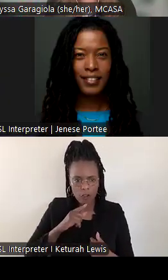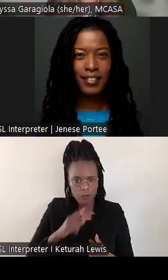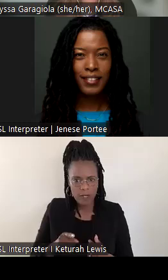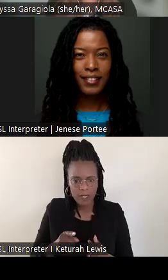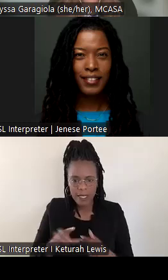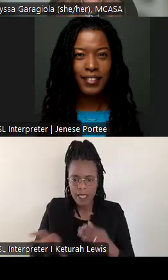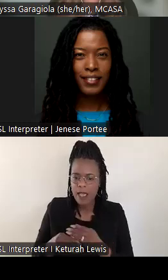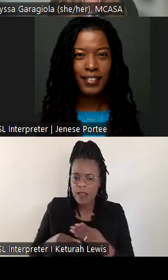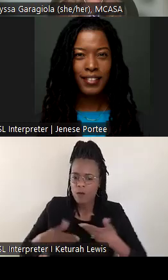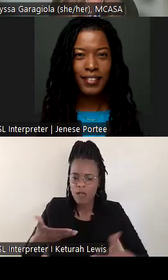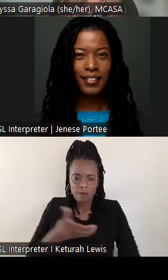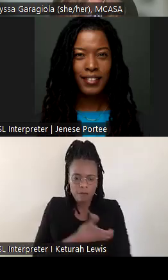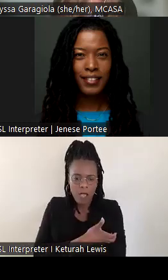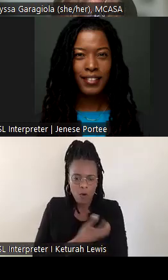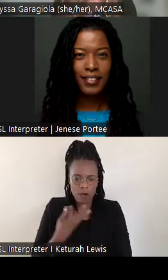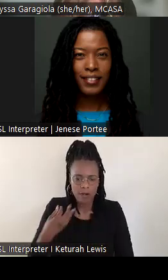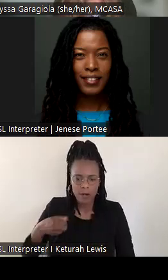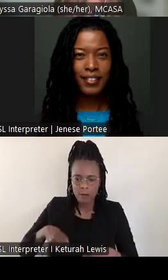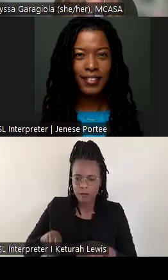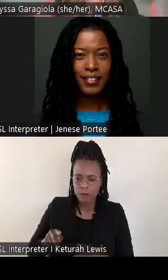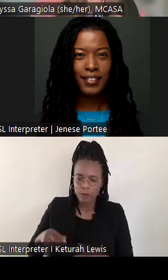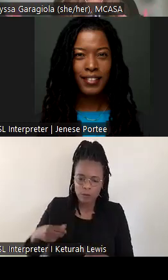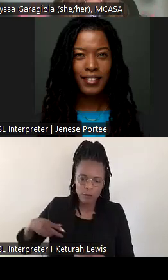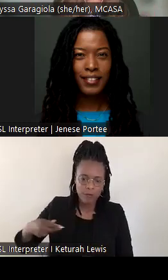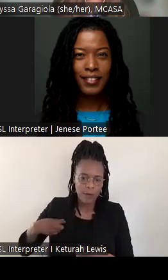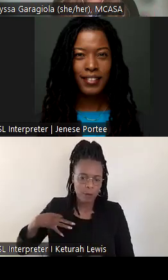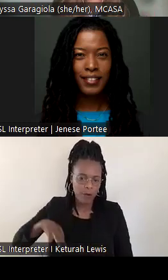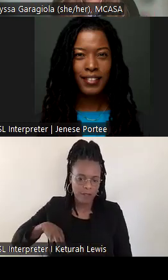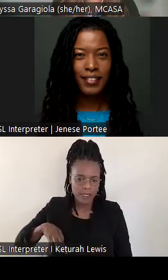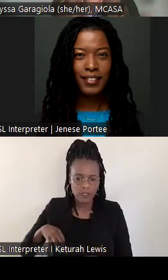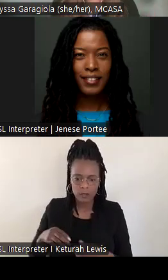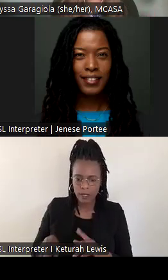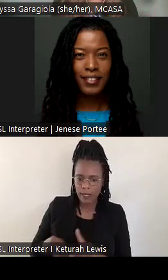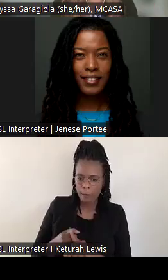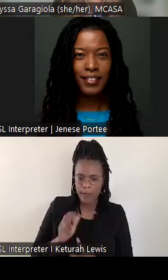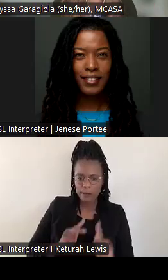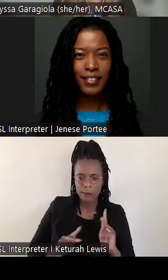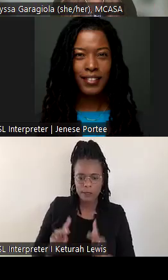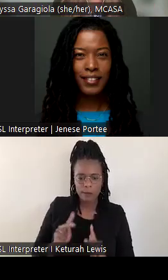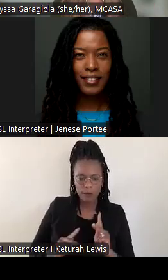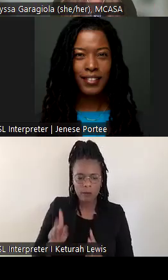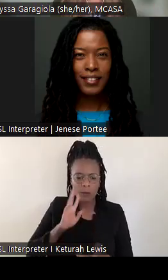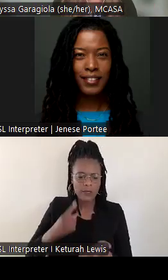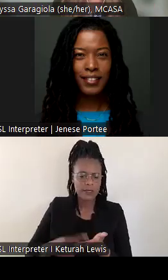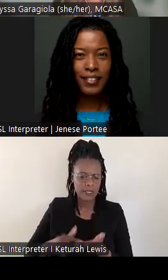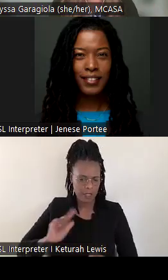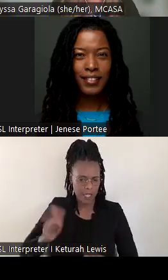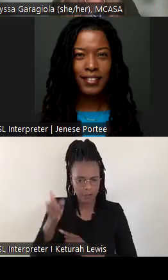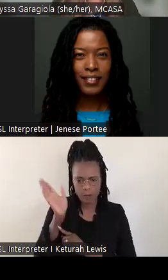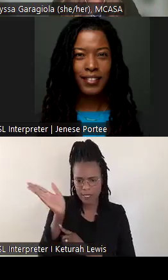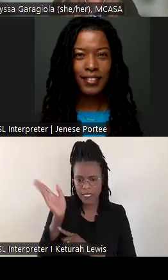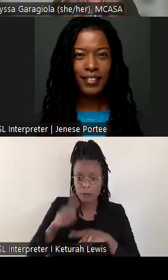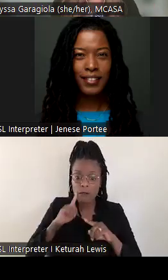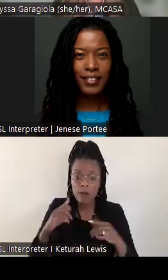privilege dynamic that impacts people. And we'll talk a little bit more about power later in the presentation, but I wanted to briefly touch on this now